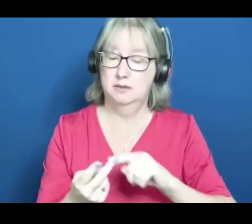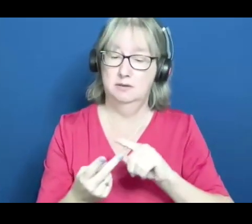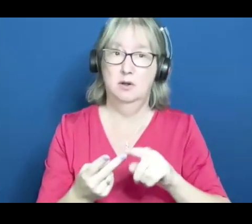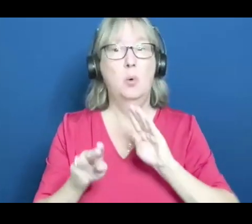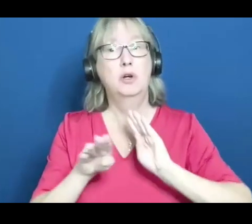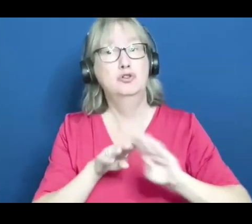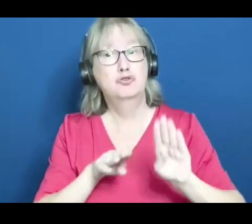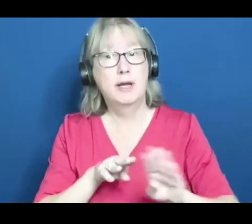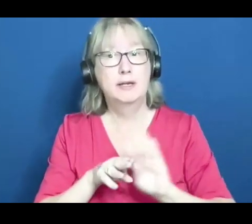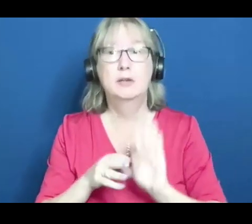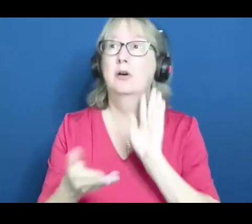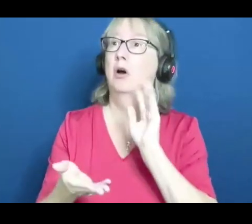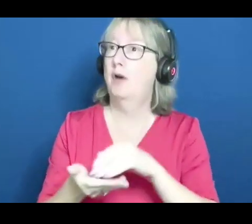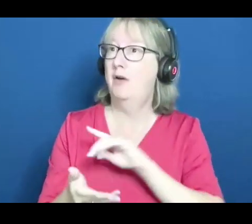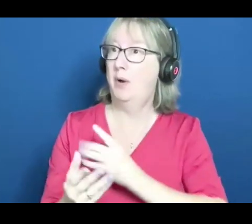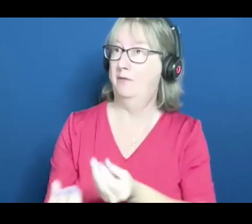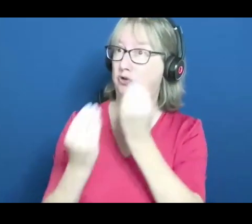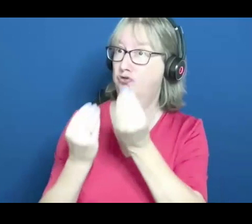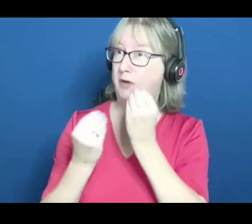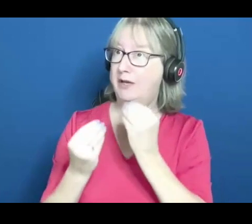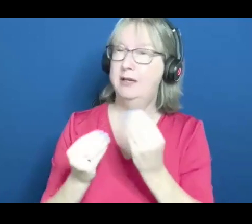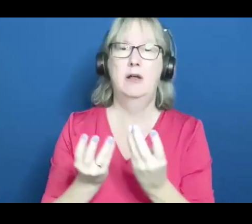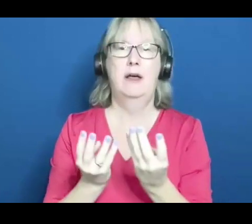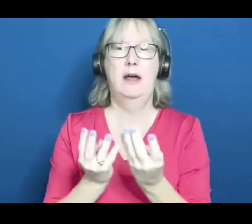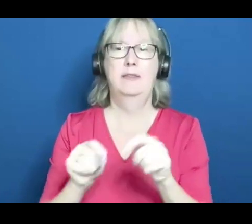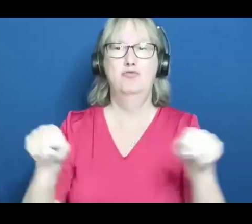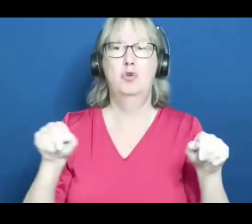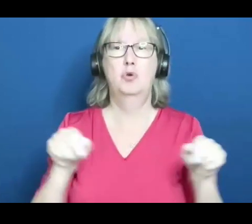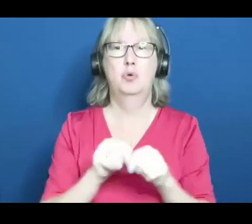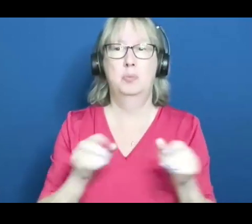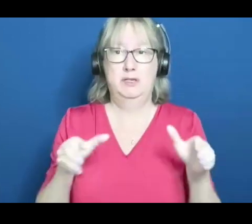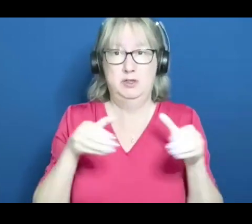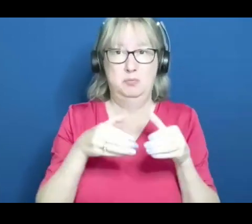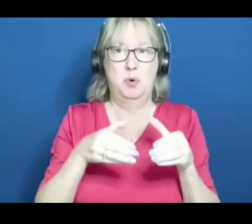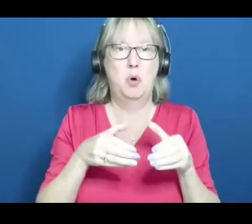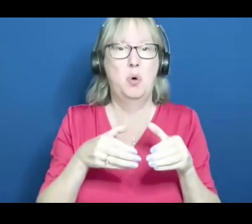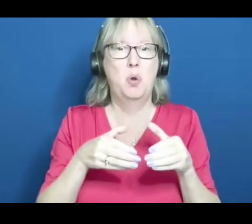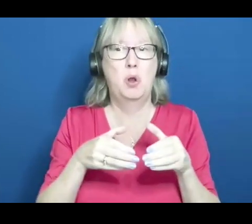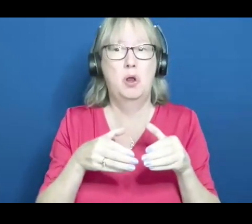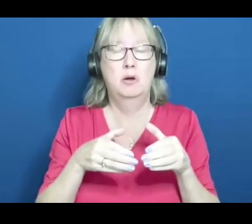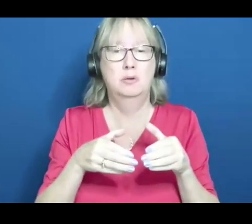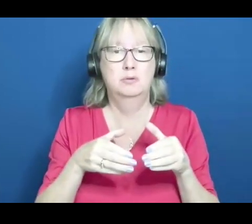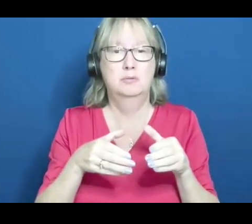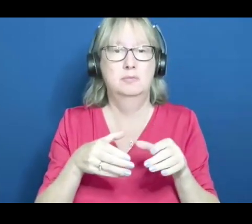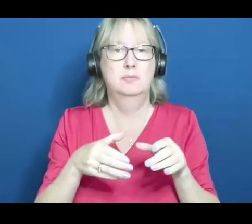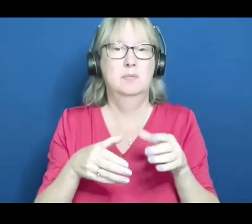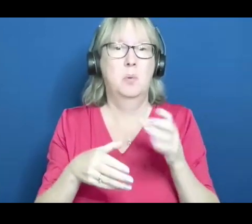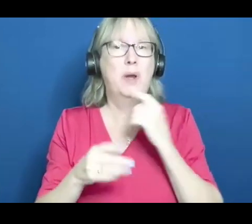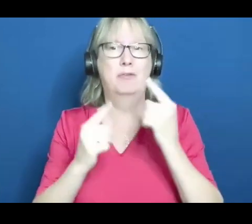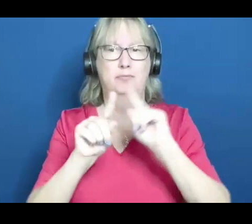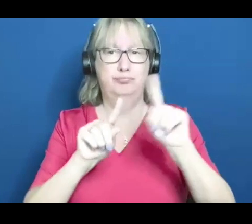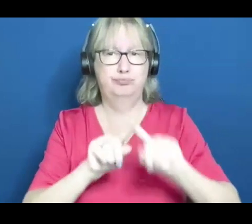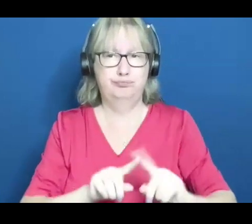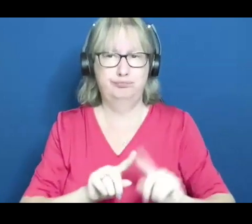training session, a training room, or perhaps a small conference room. And we've got a particular bundle of products that we've worked